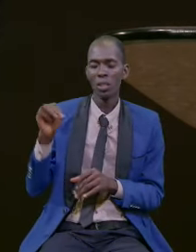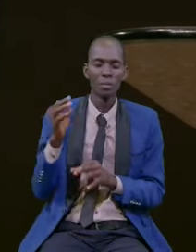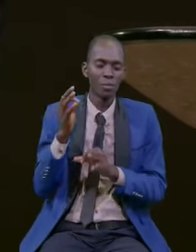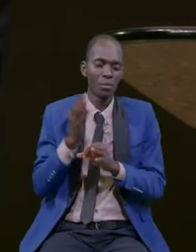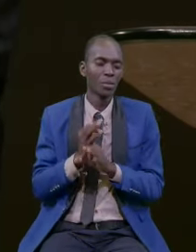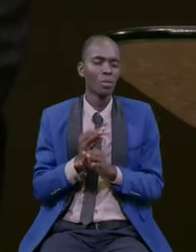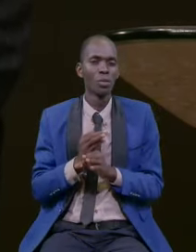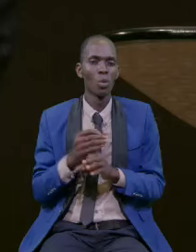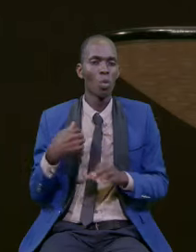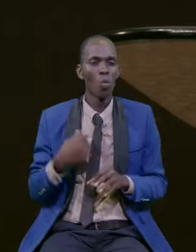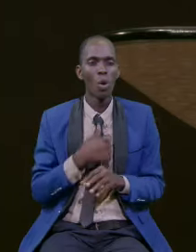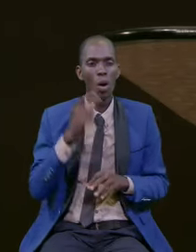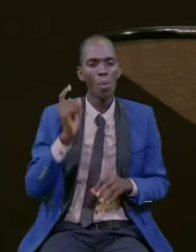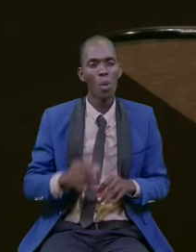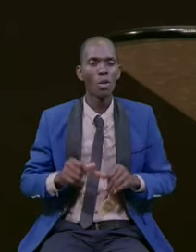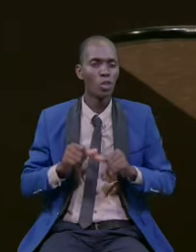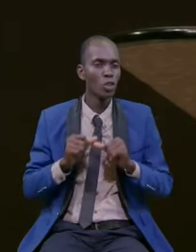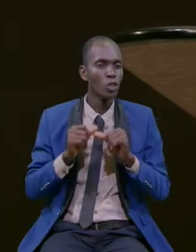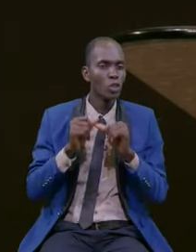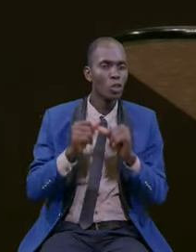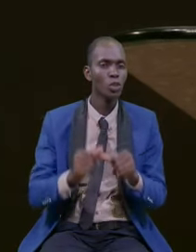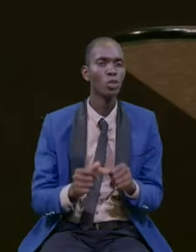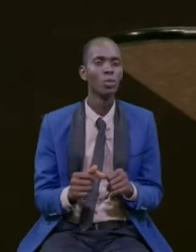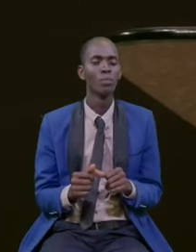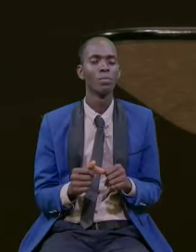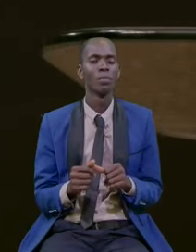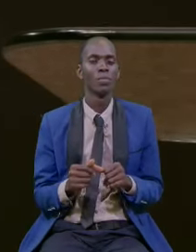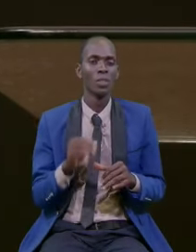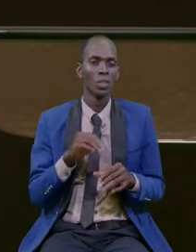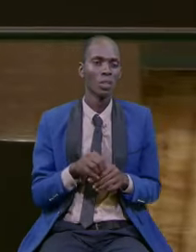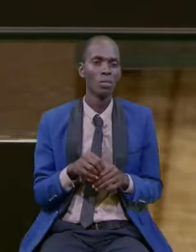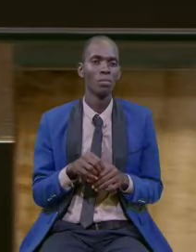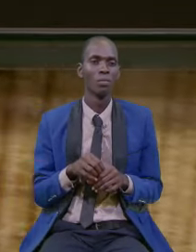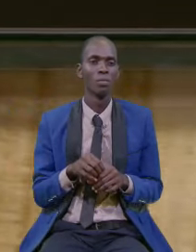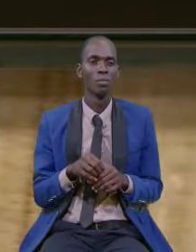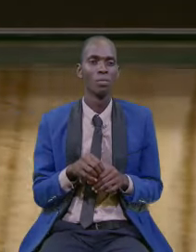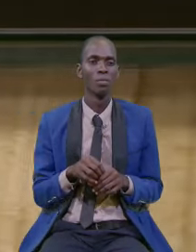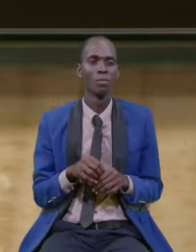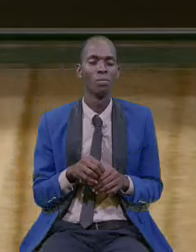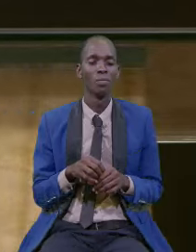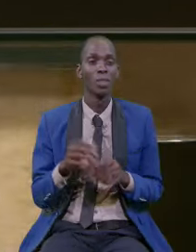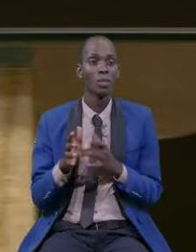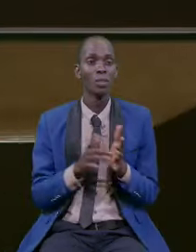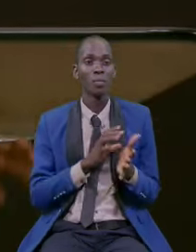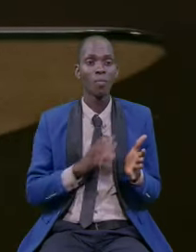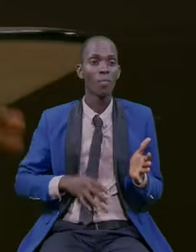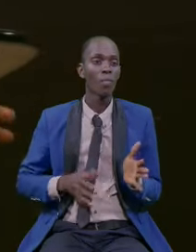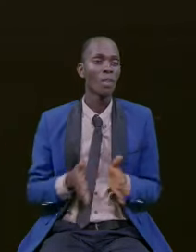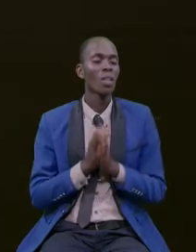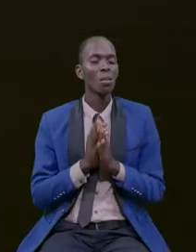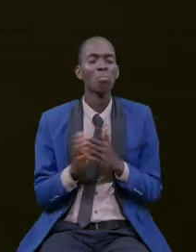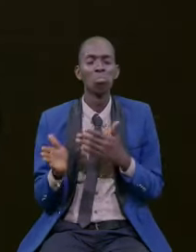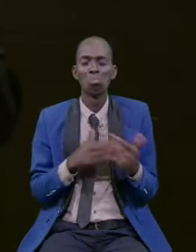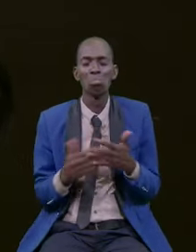the word of God if we actually have faith. That's why Jesus asked the question, nevertheless, when the Son